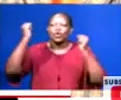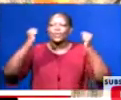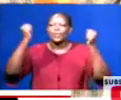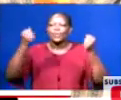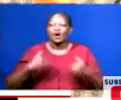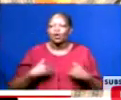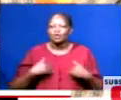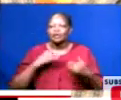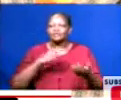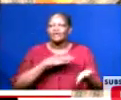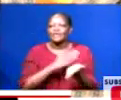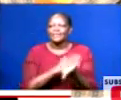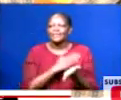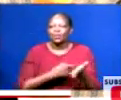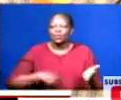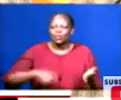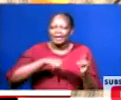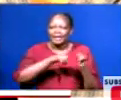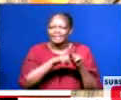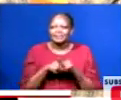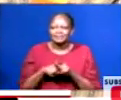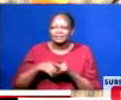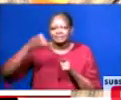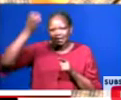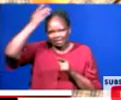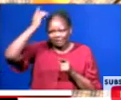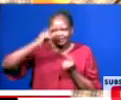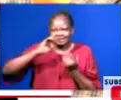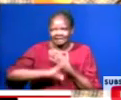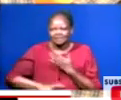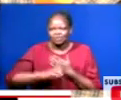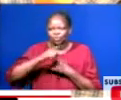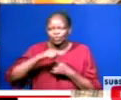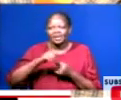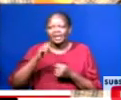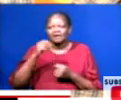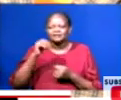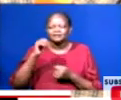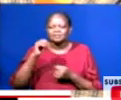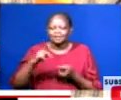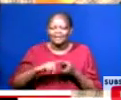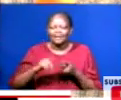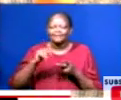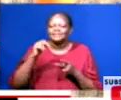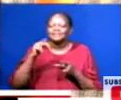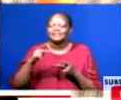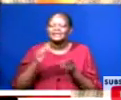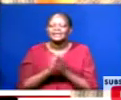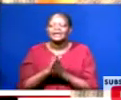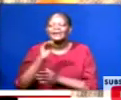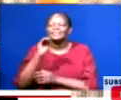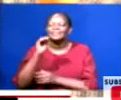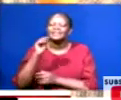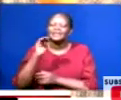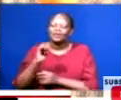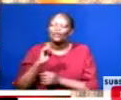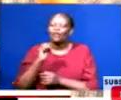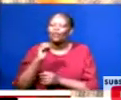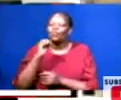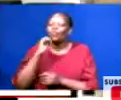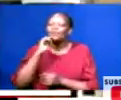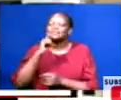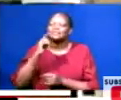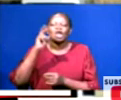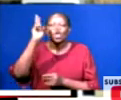the powers. We are the Esther of this country. We are the Shadrach, Meshach, and Abednego. We shall say no. Doesn't matter